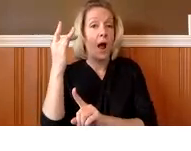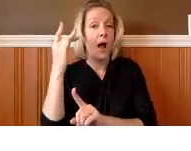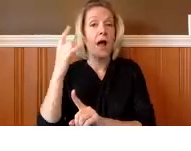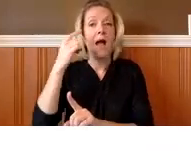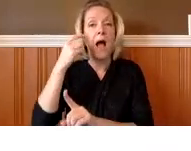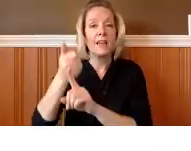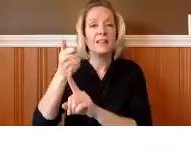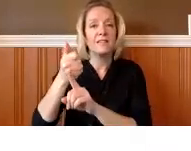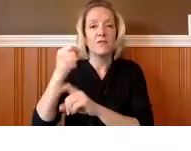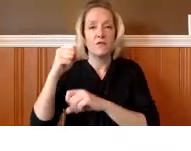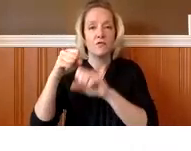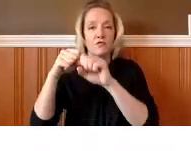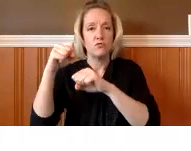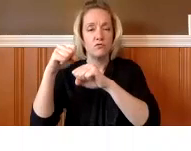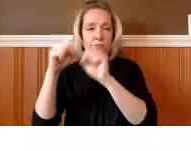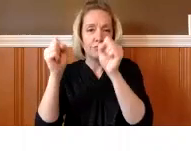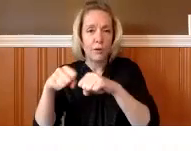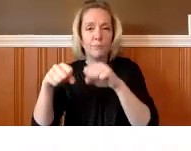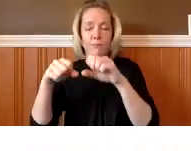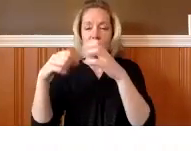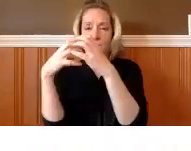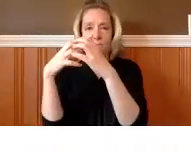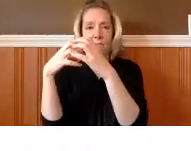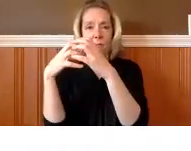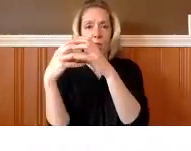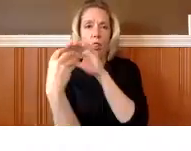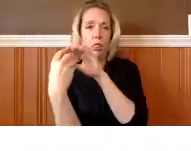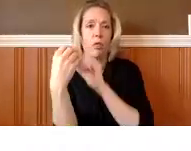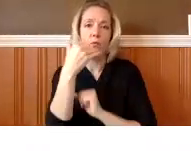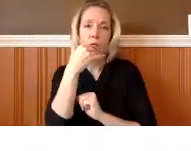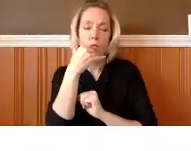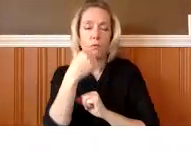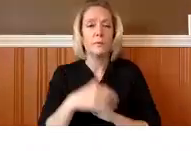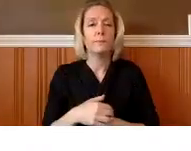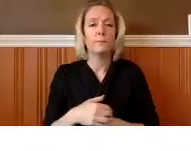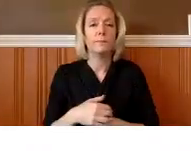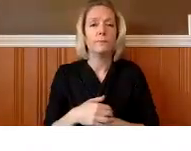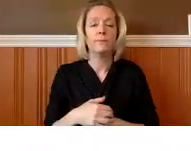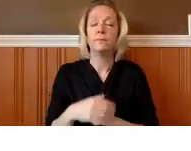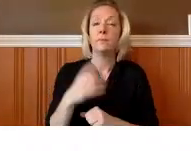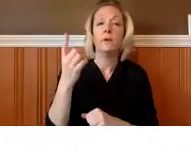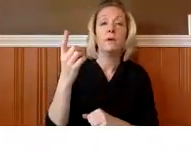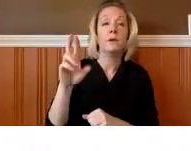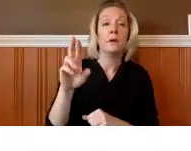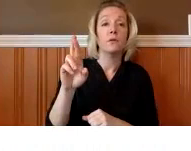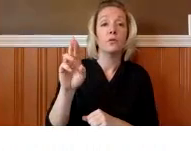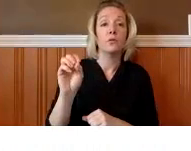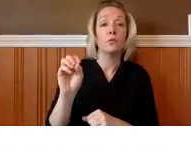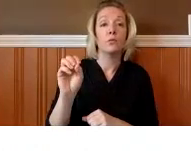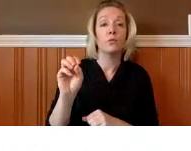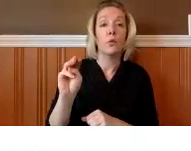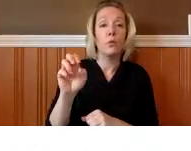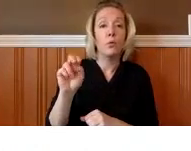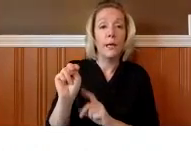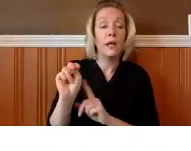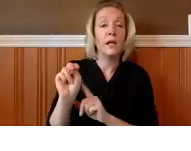the eye. And Dr. Roman describes it as, she defines it as CVI differs from ocular